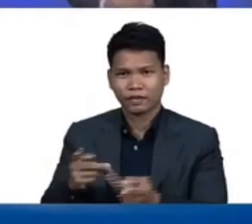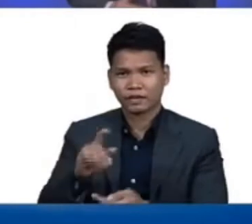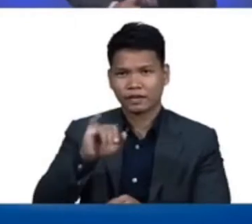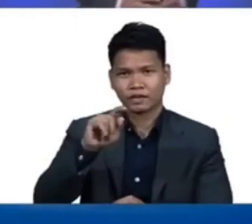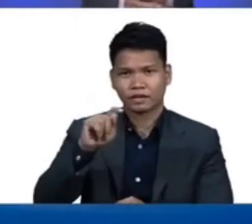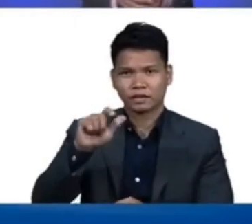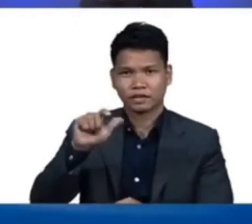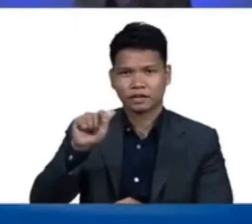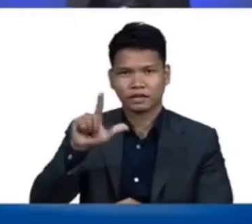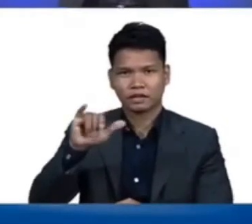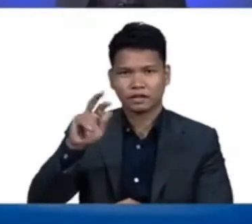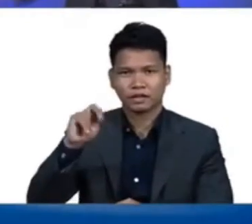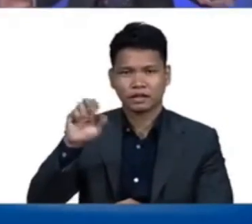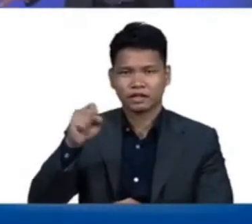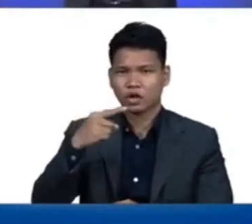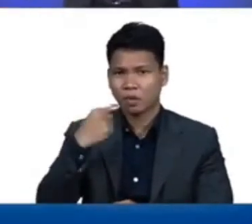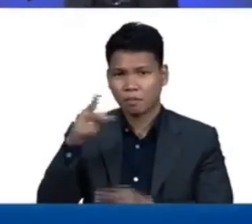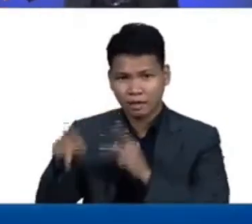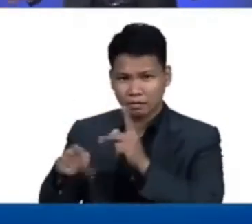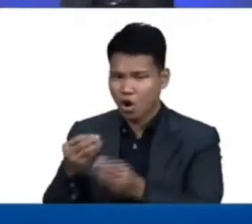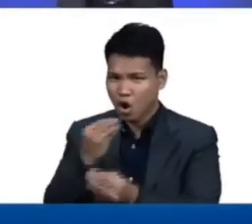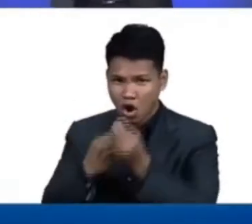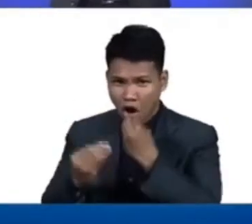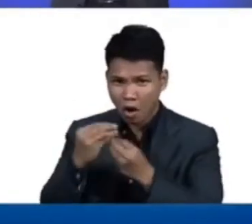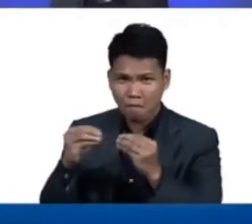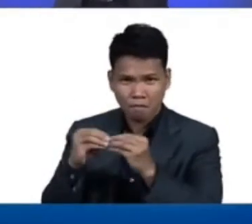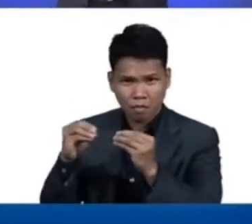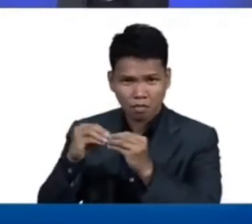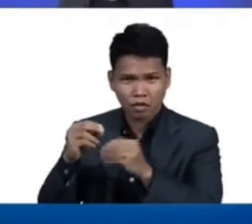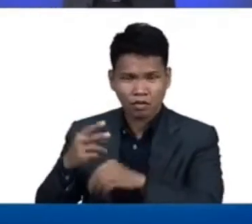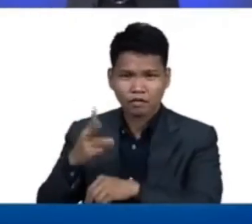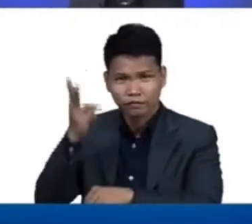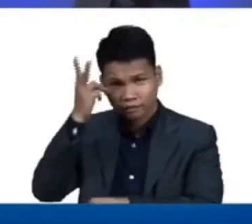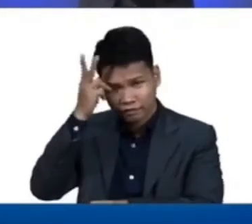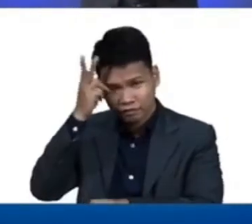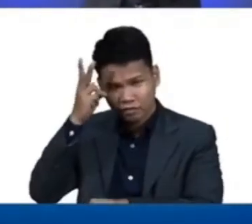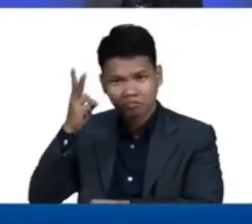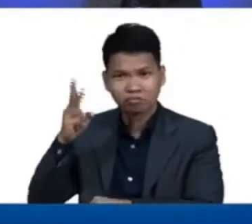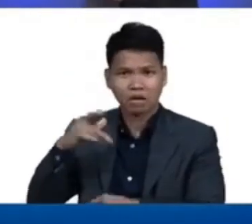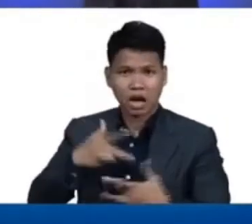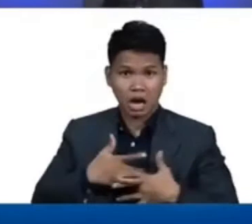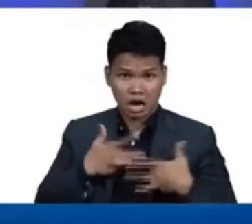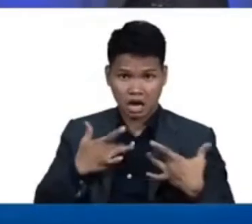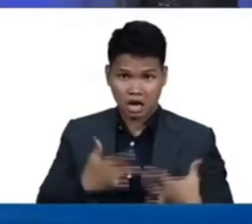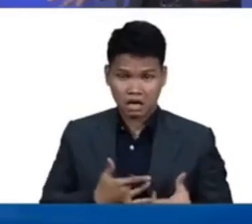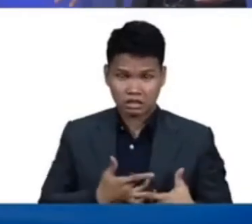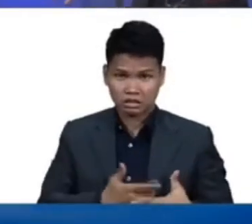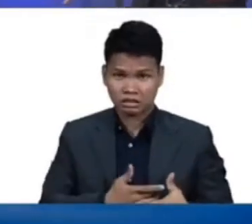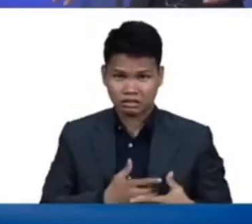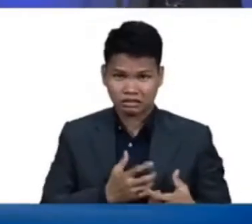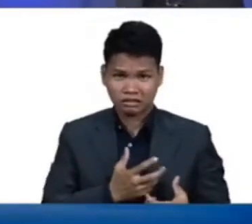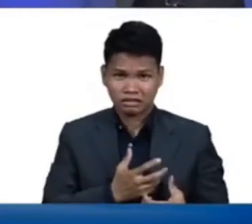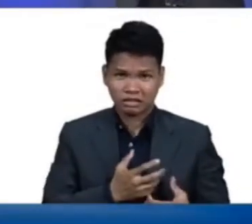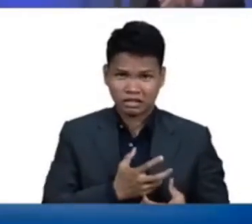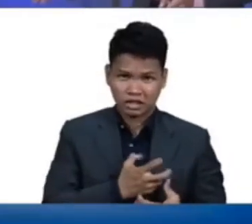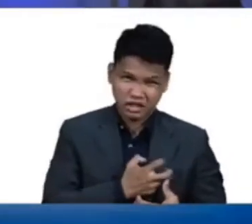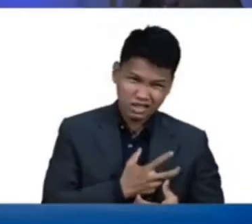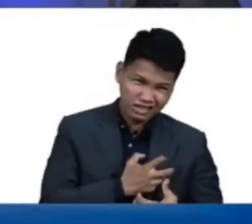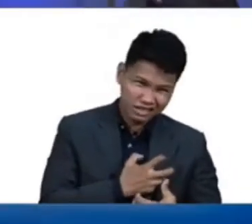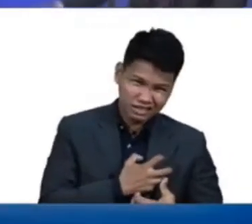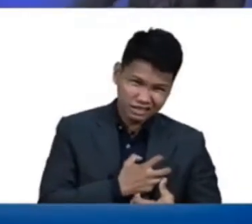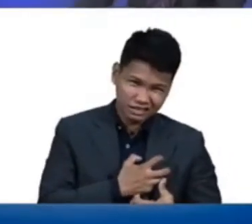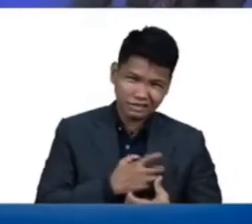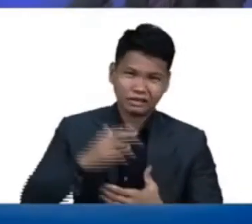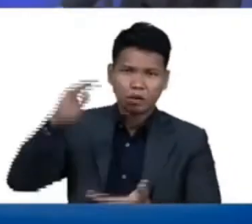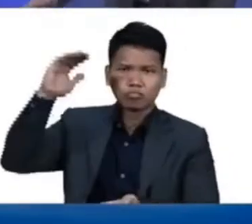level of vegetable consumption had a reduced risk of heart attack and angina when compared